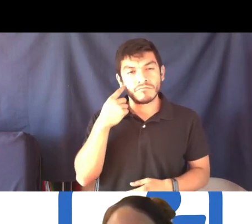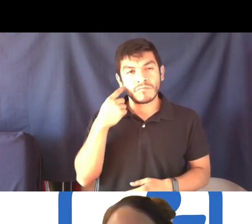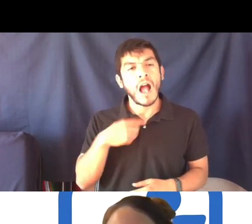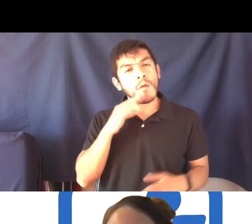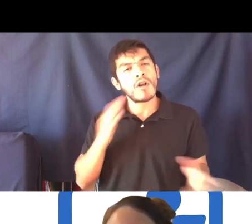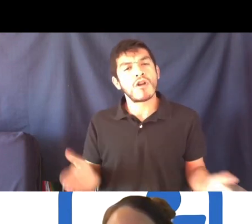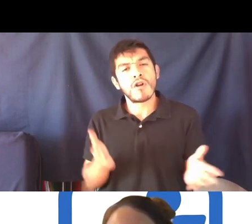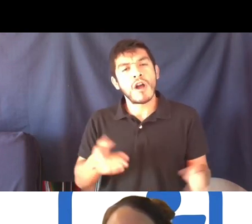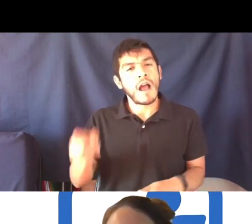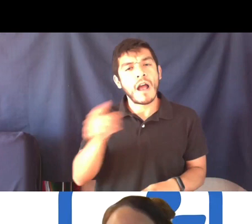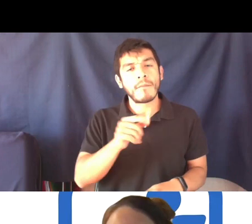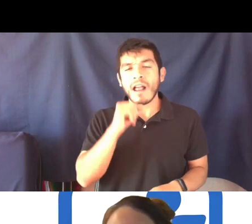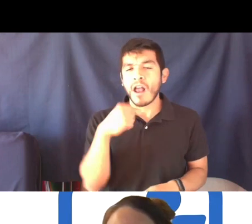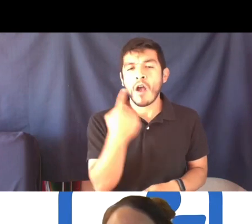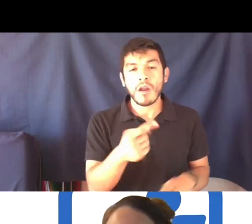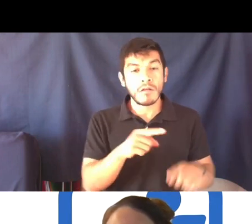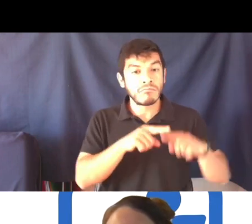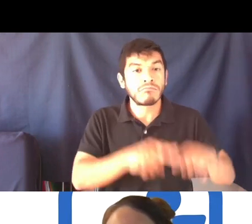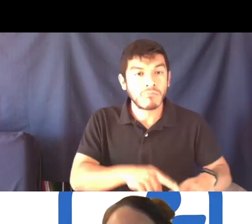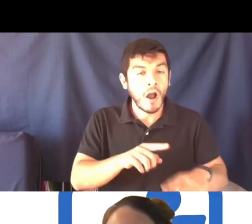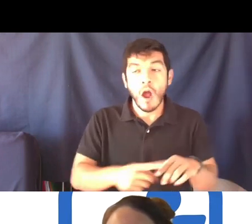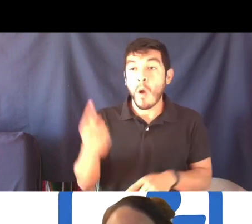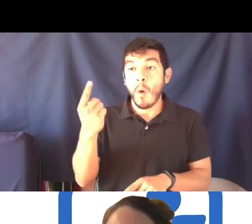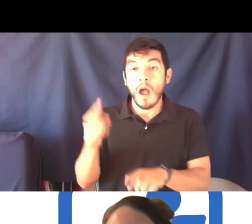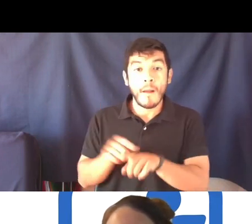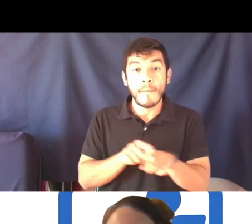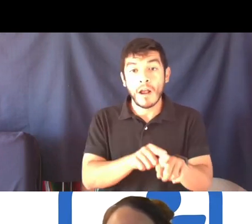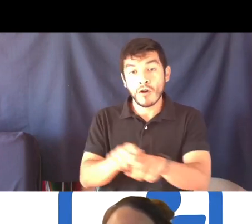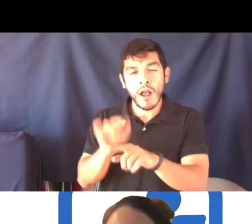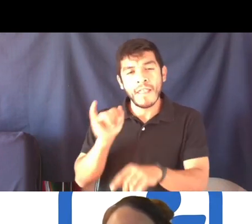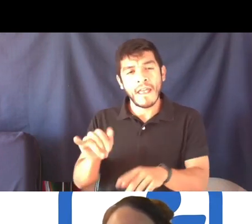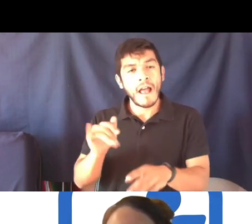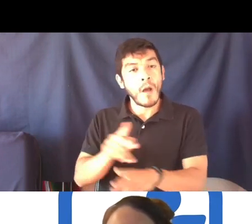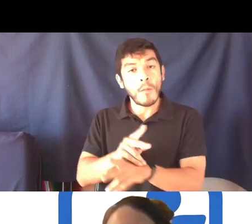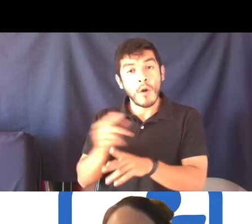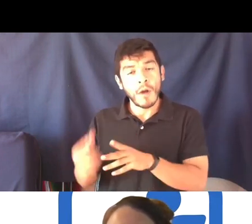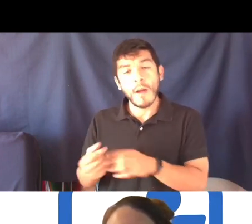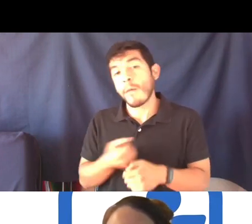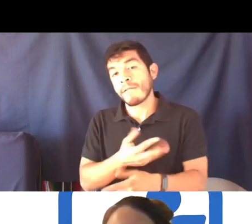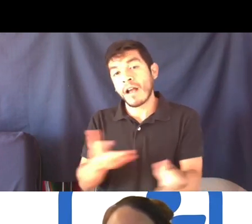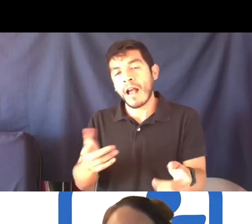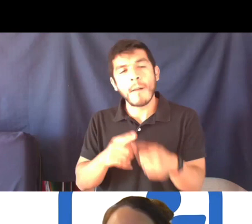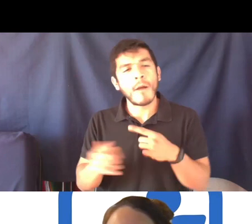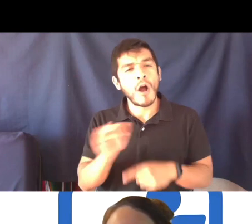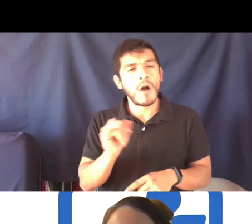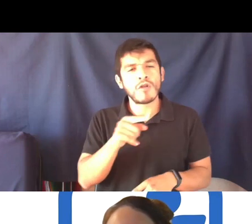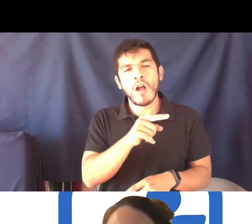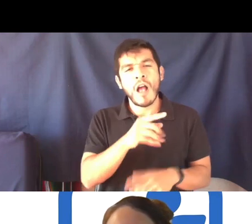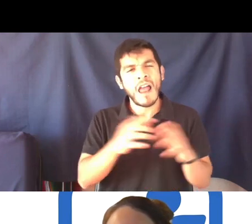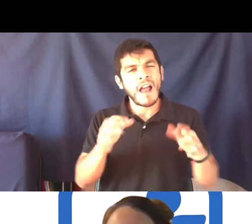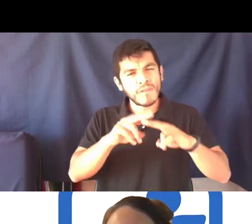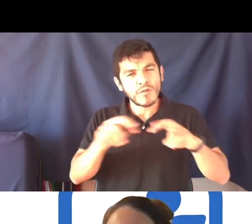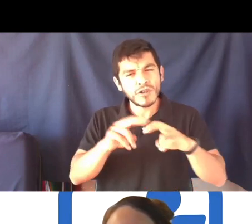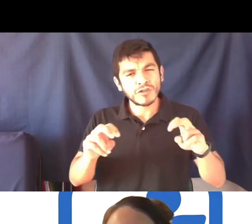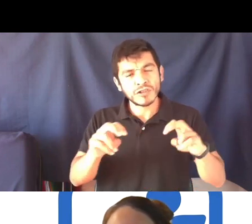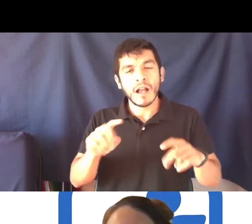encourage them to not just rely on the one mentor that, say, the program or the company's providing, but there's a lot of research around